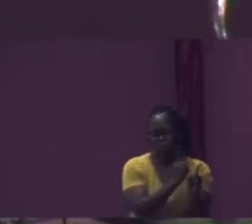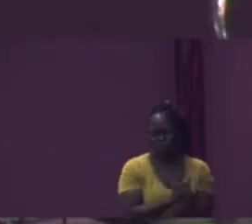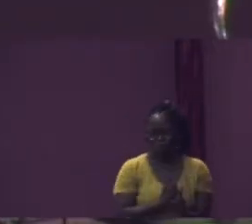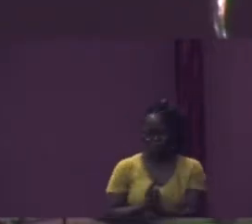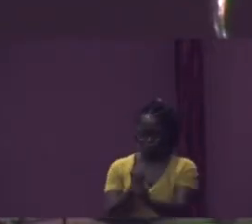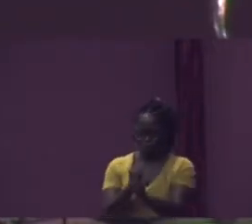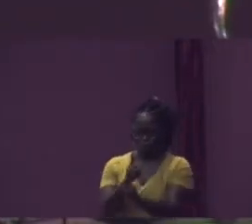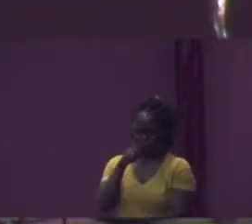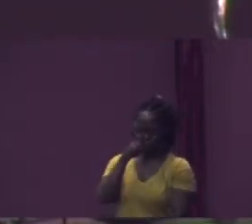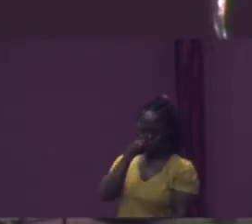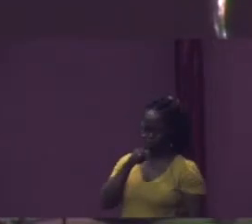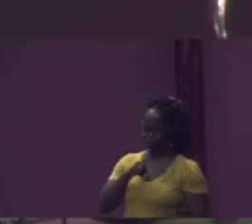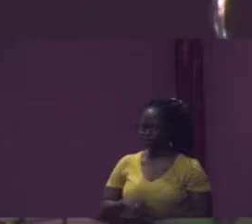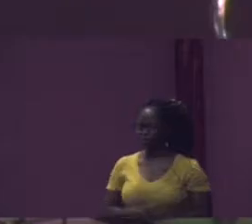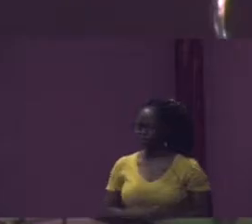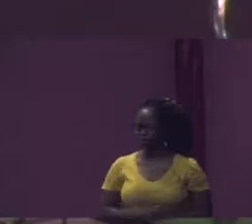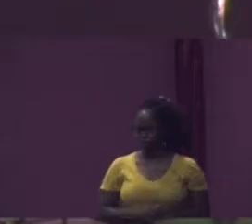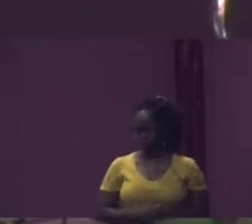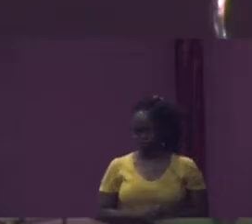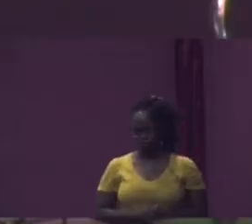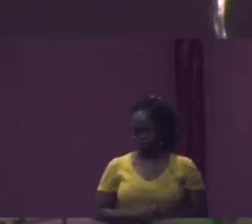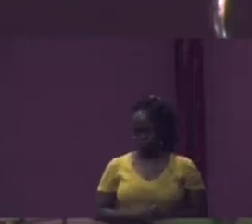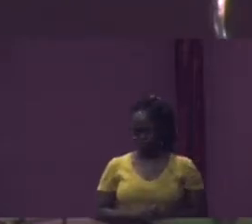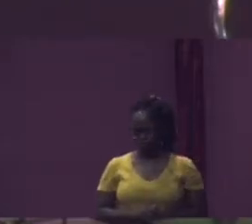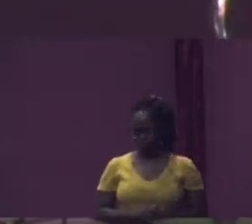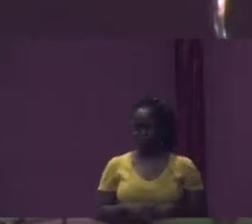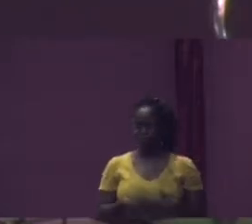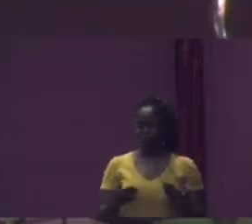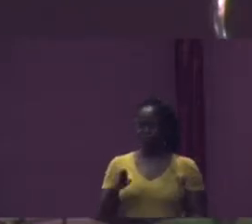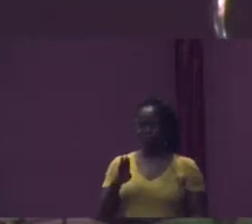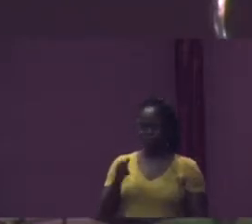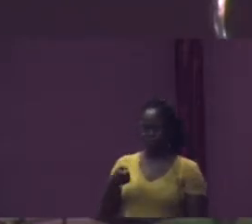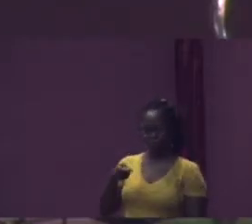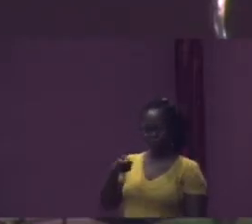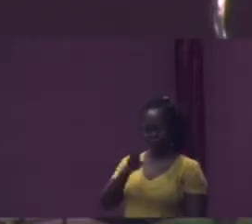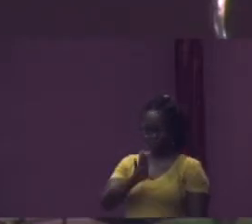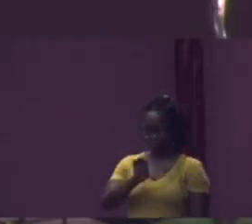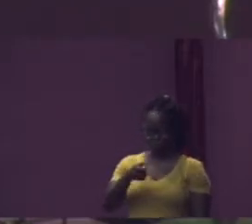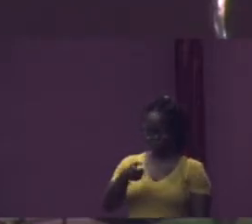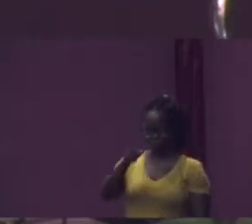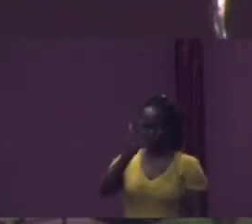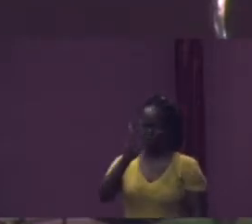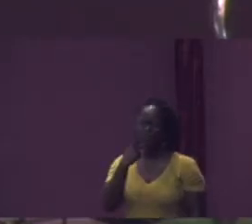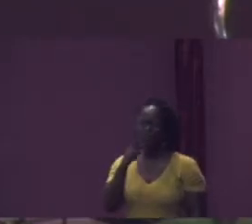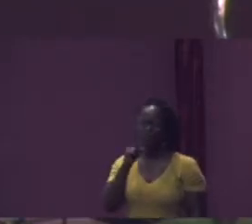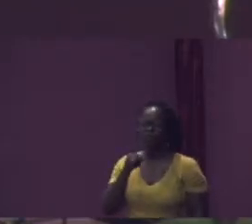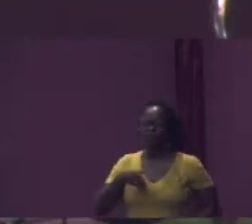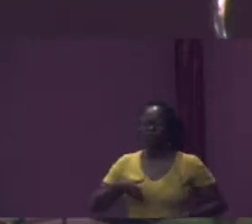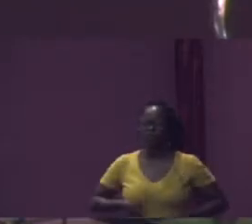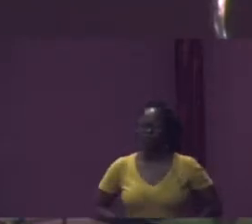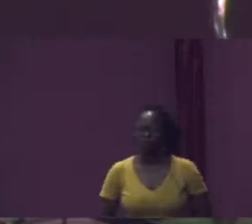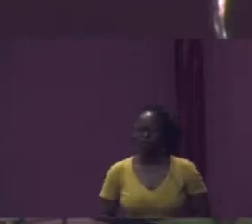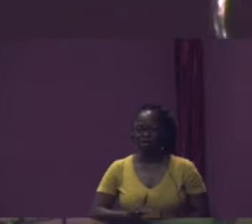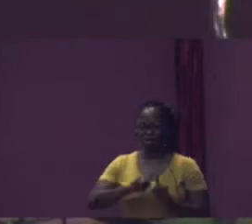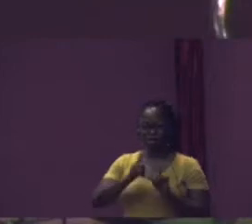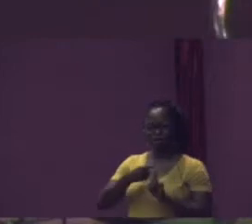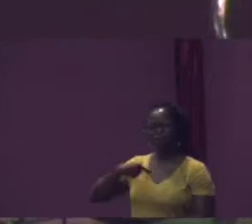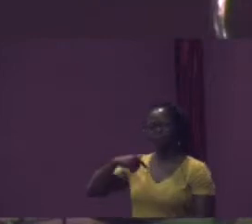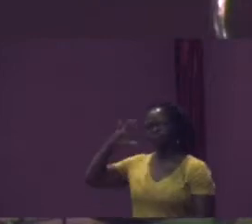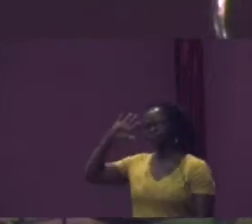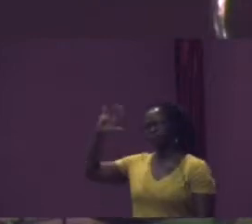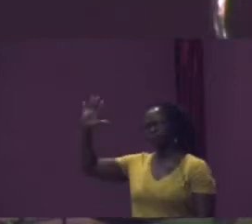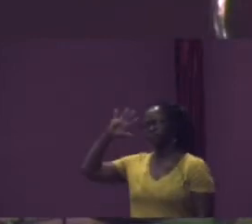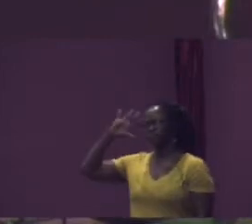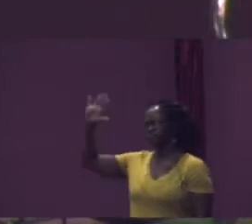he calls reflexive modernity, that Beck refers to, is more advanced than the 1965 Puerto Rican one, but the early signs of